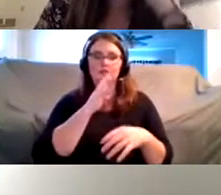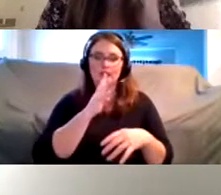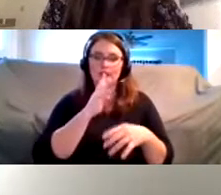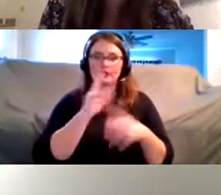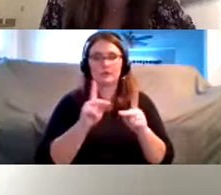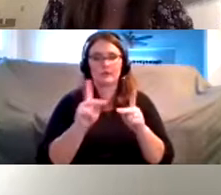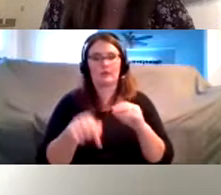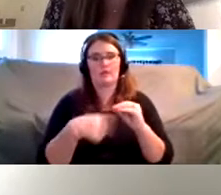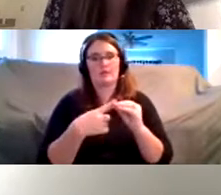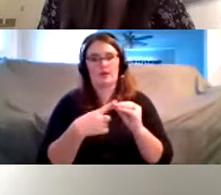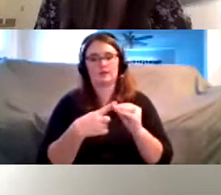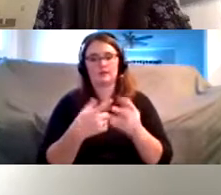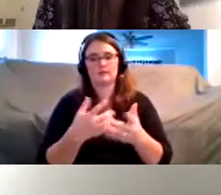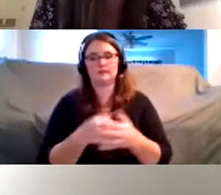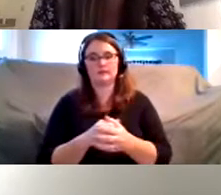about it.